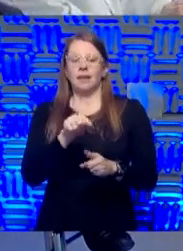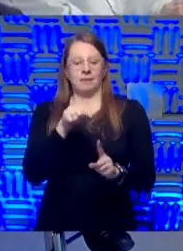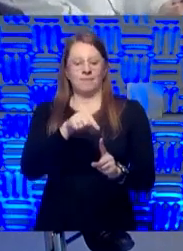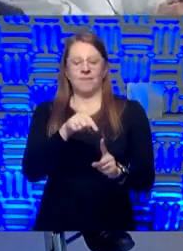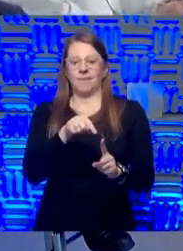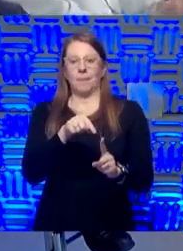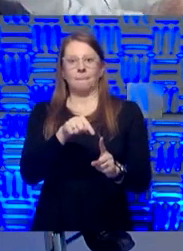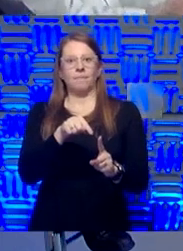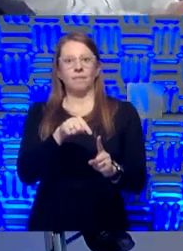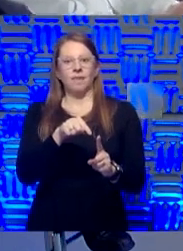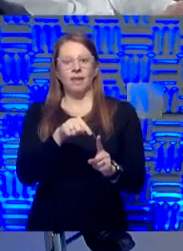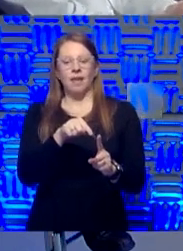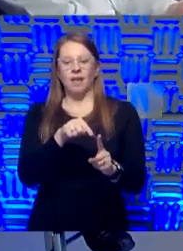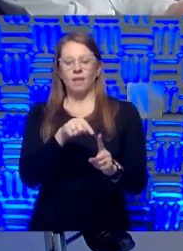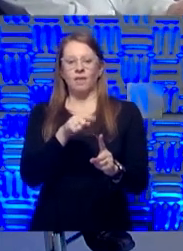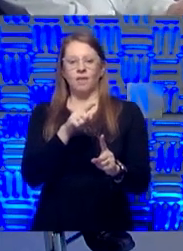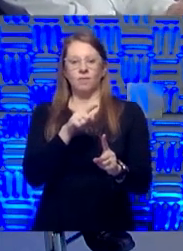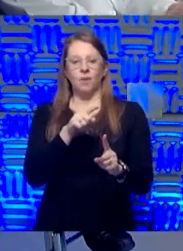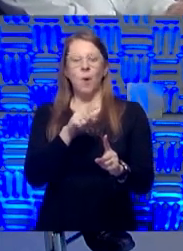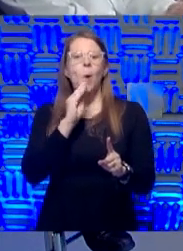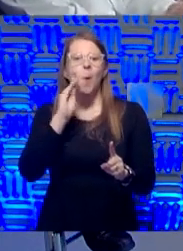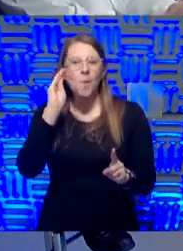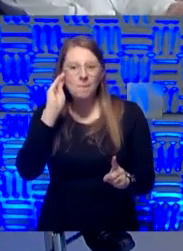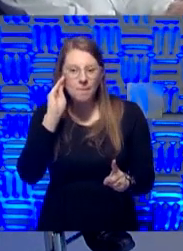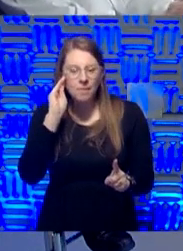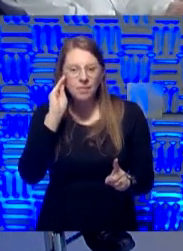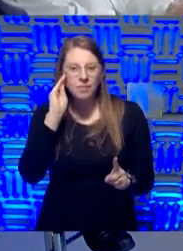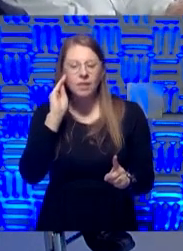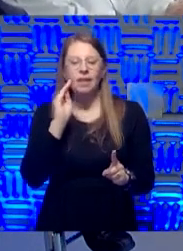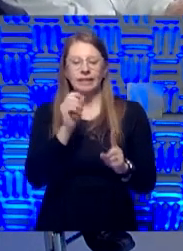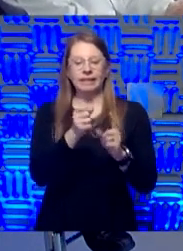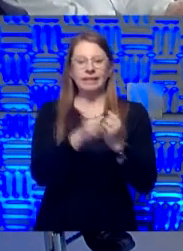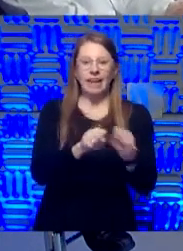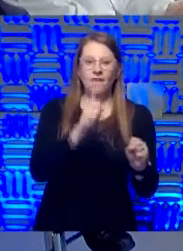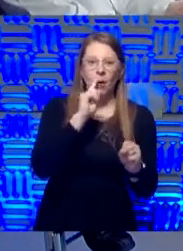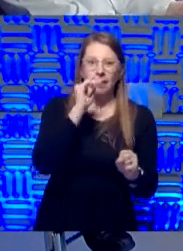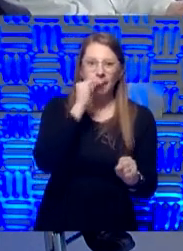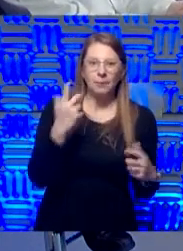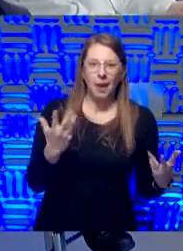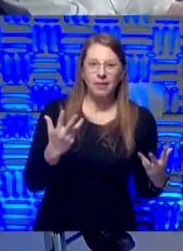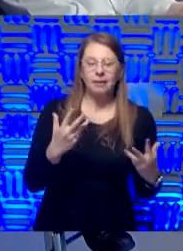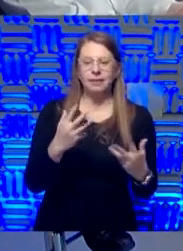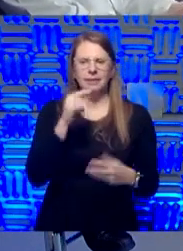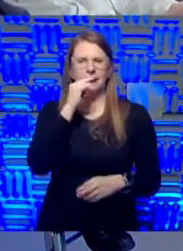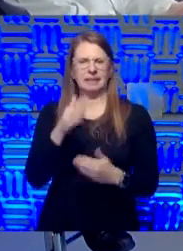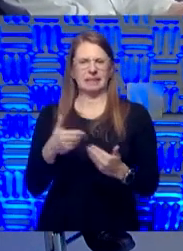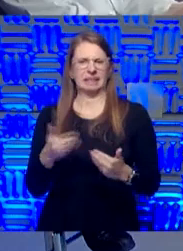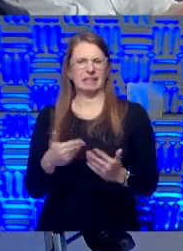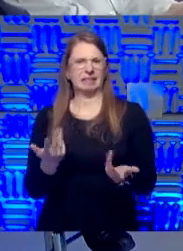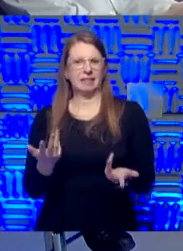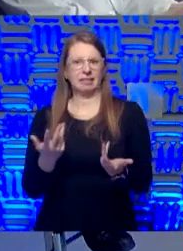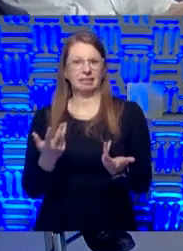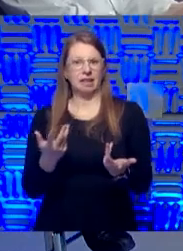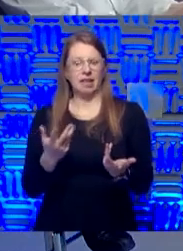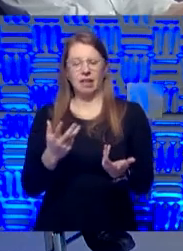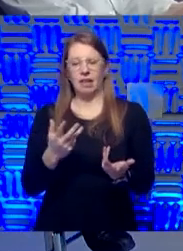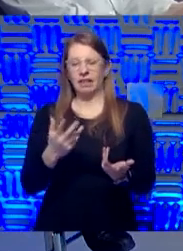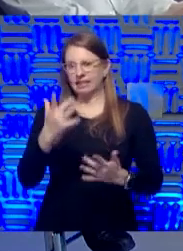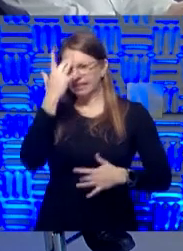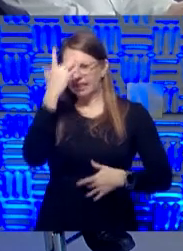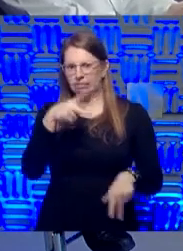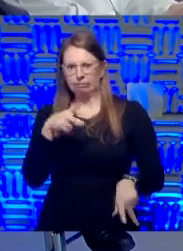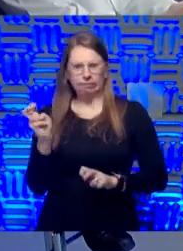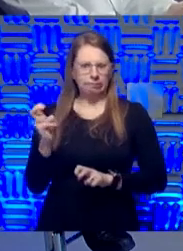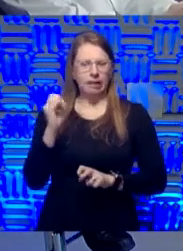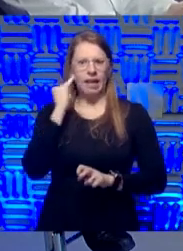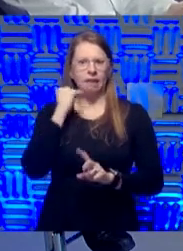to this context of home. There's a question about what's safe for a kid. Kids are pretty easy here, right? Because they don't get that sick, by and large.